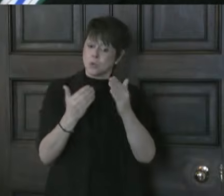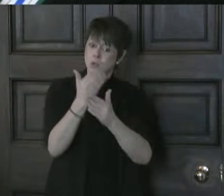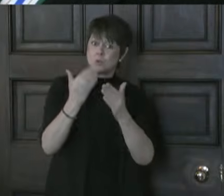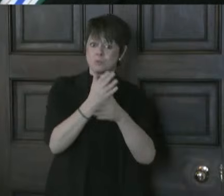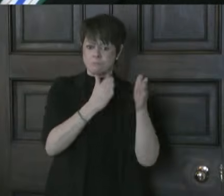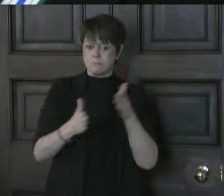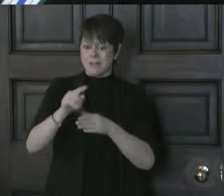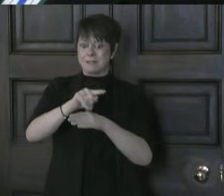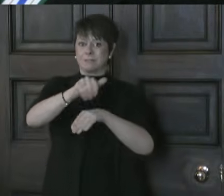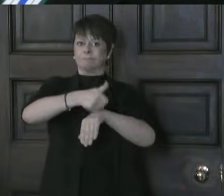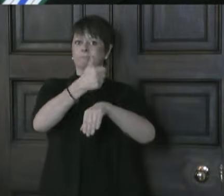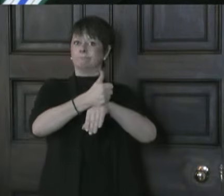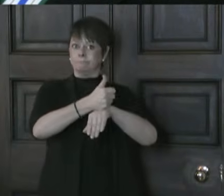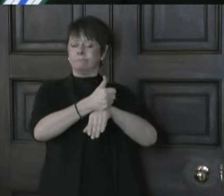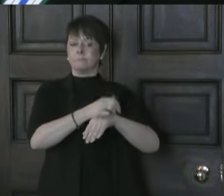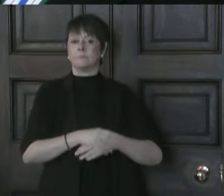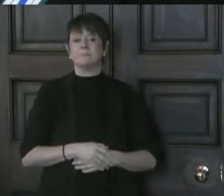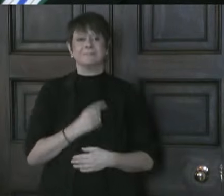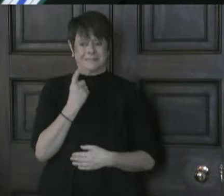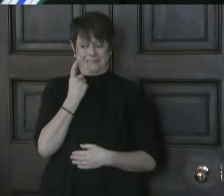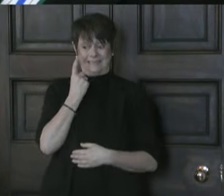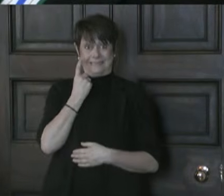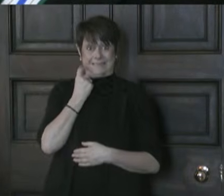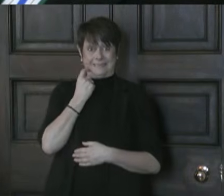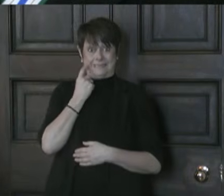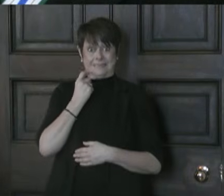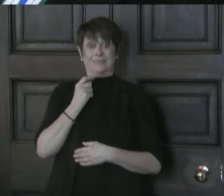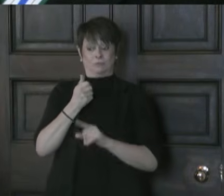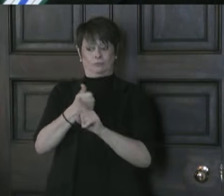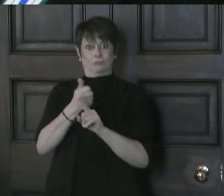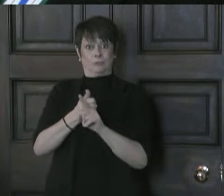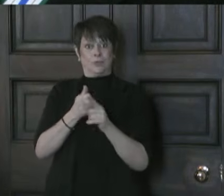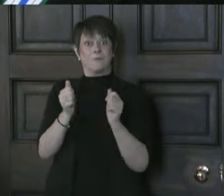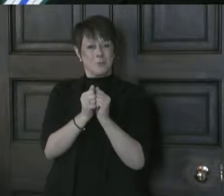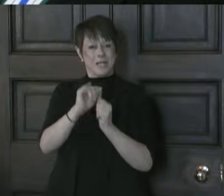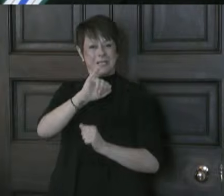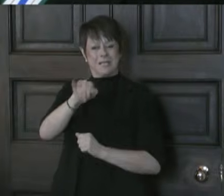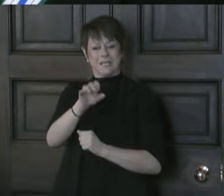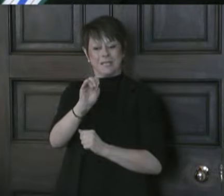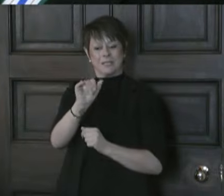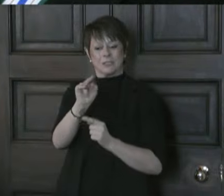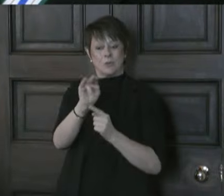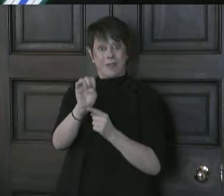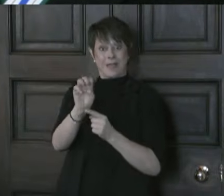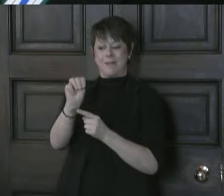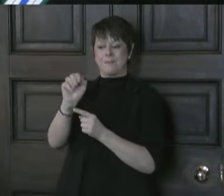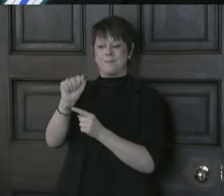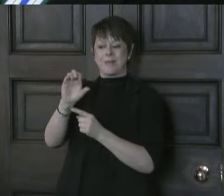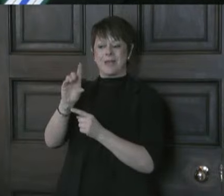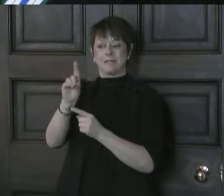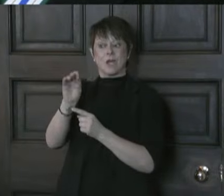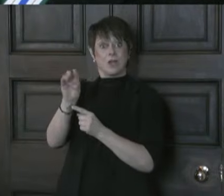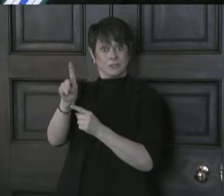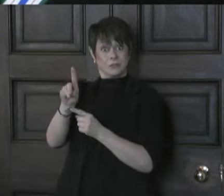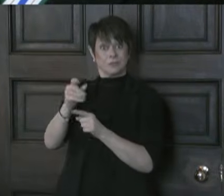initiative. More recently, Ms. Reid, with Joanne MacDonald, co-led the History of Disability